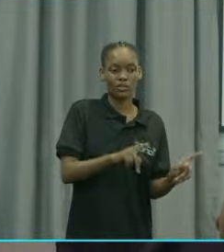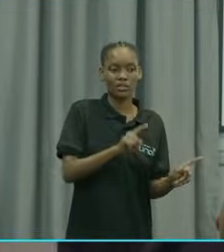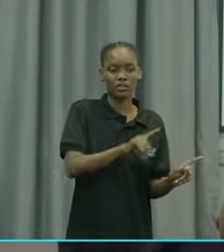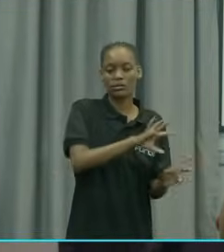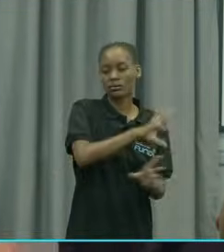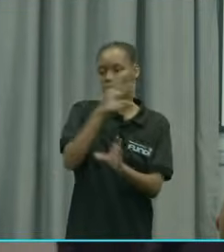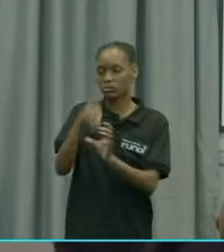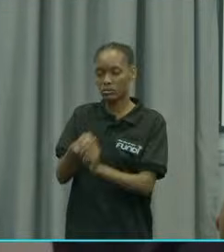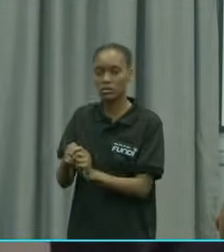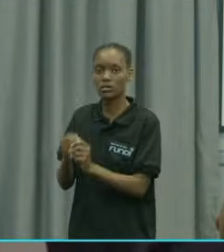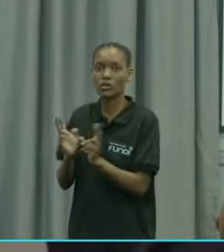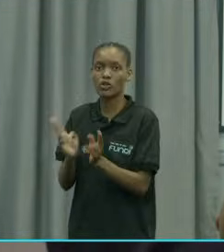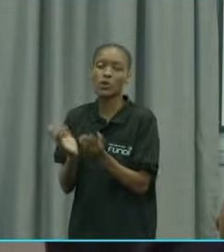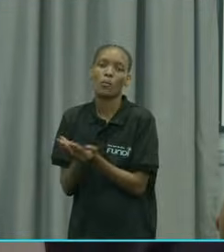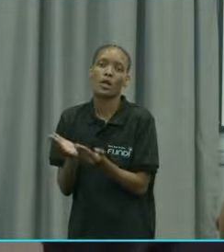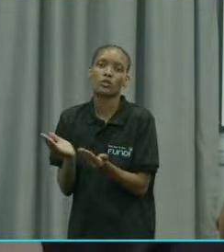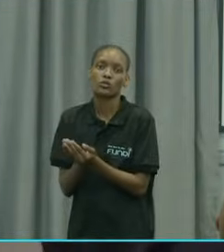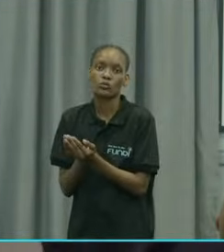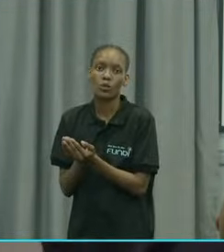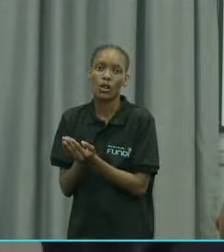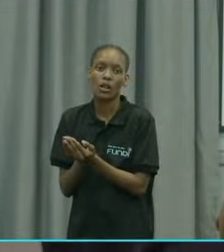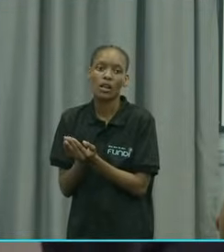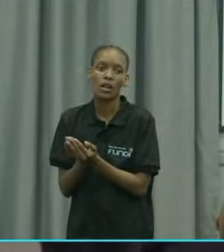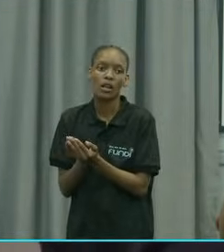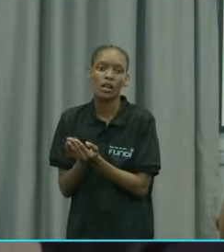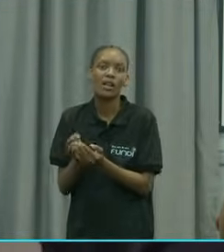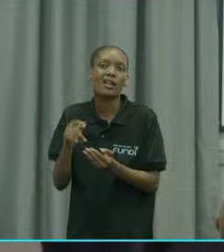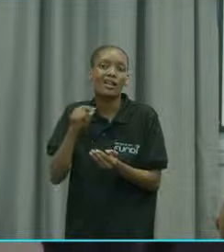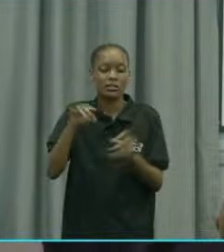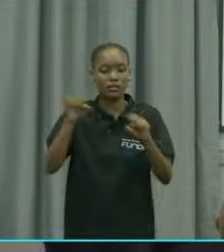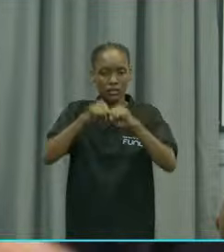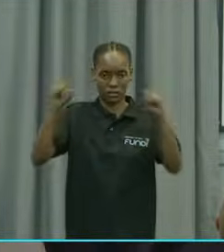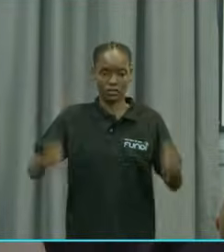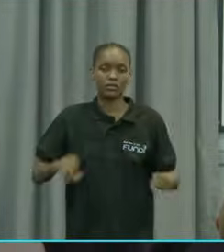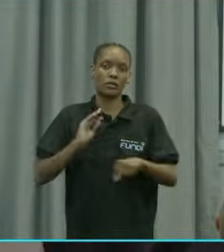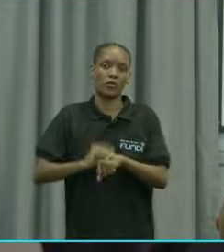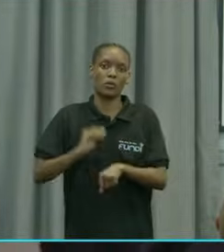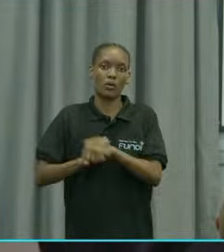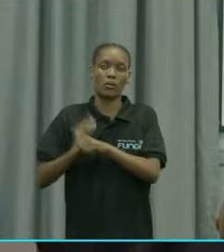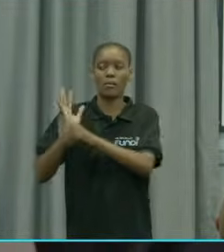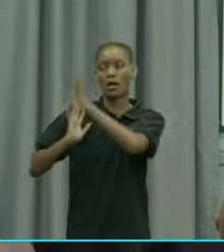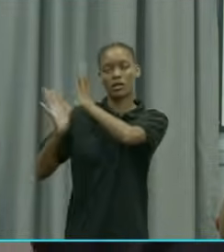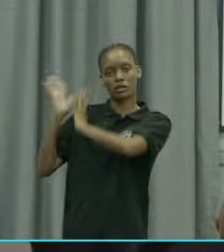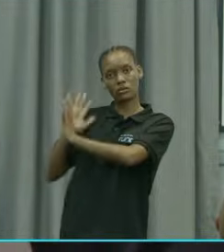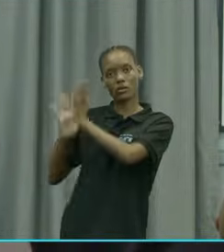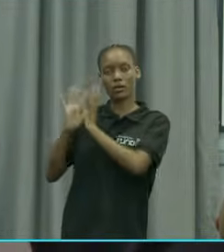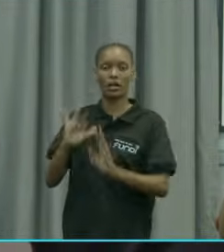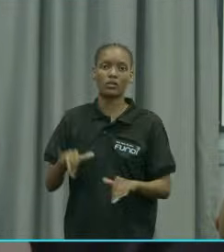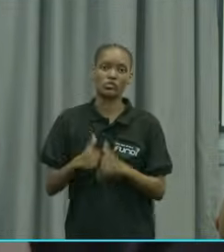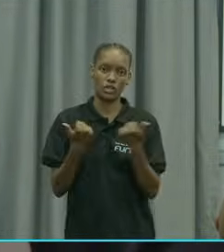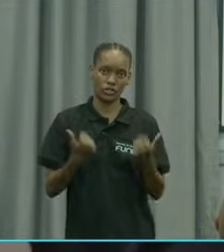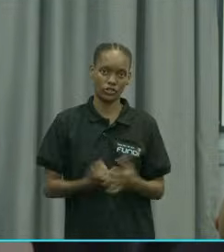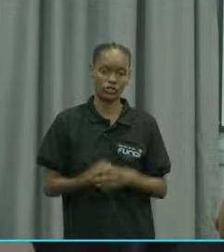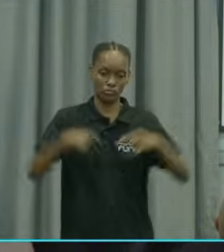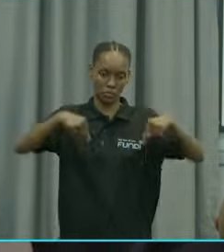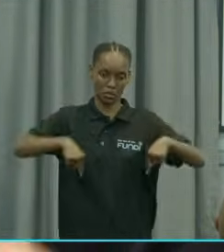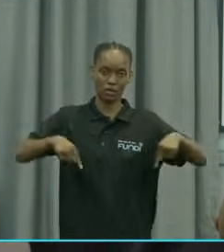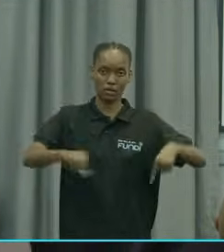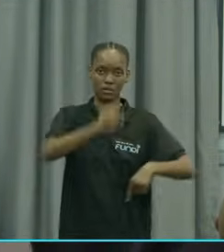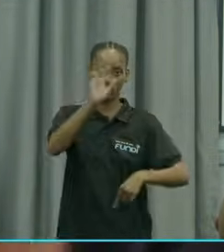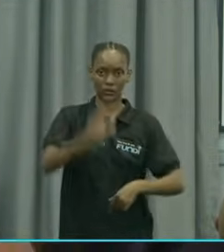And this is the systemic problem, is historical challenges of this country.